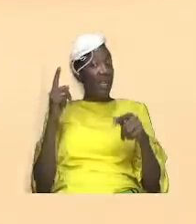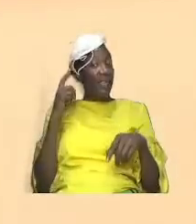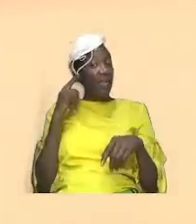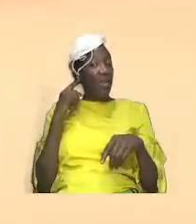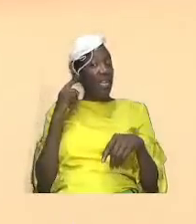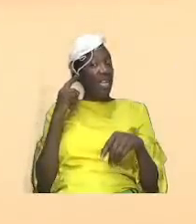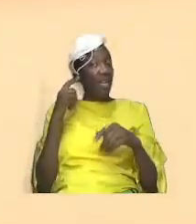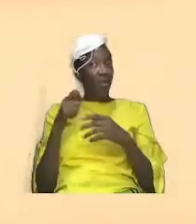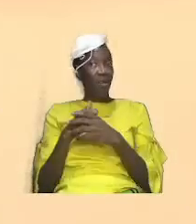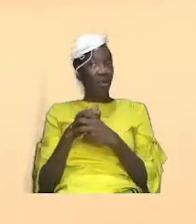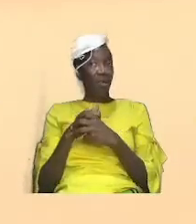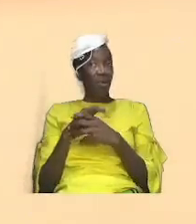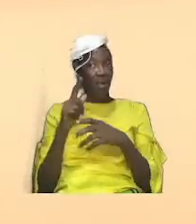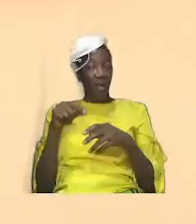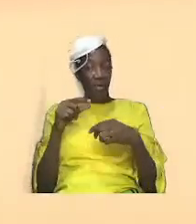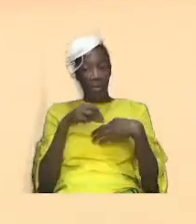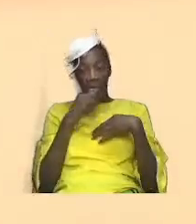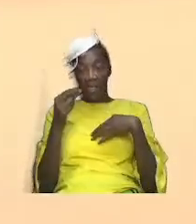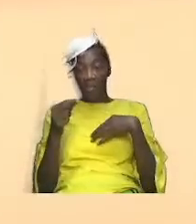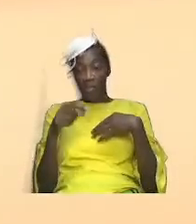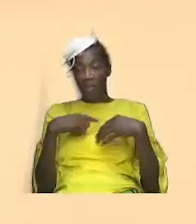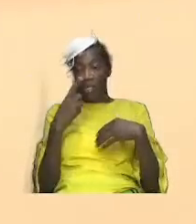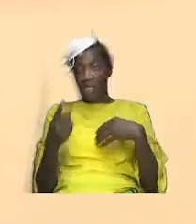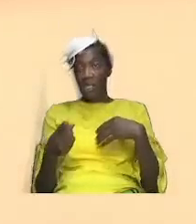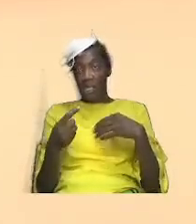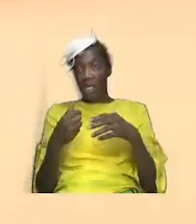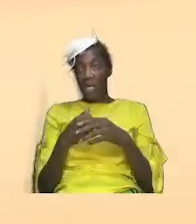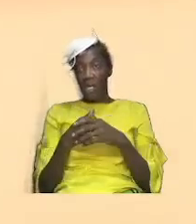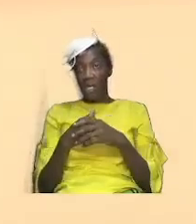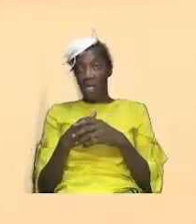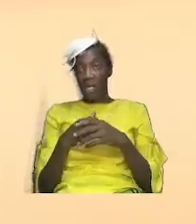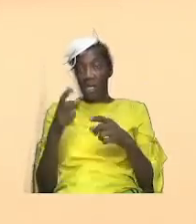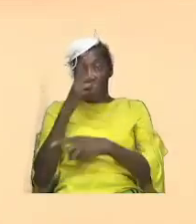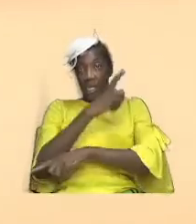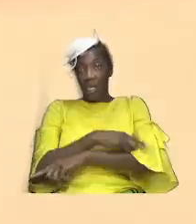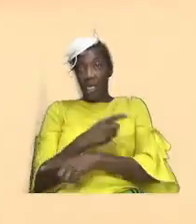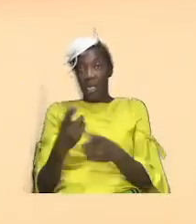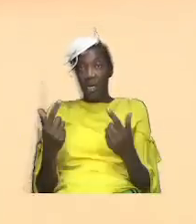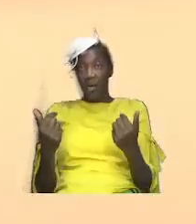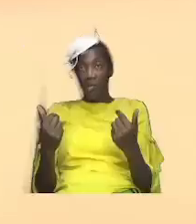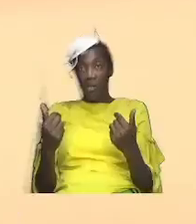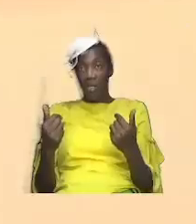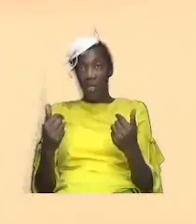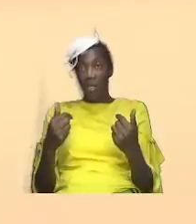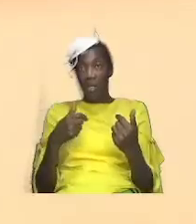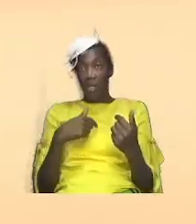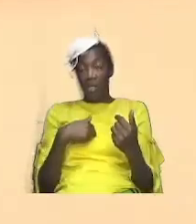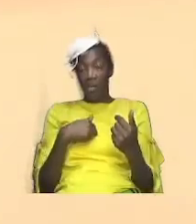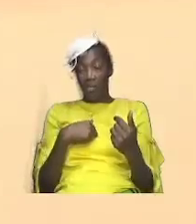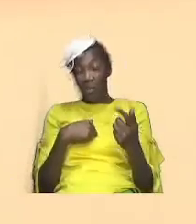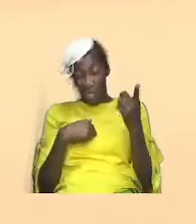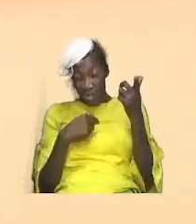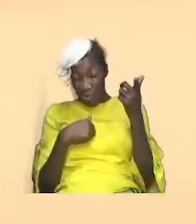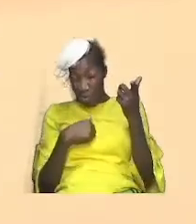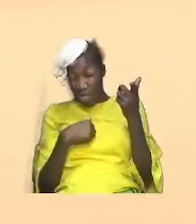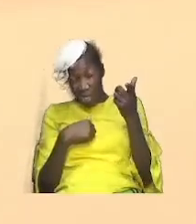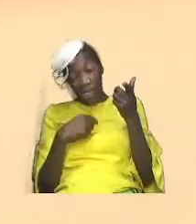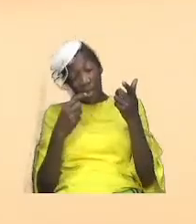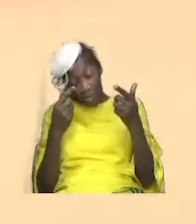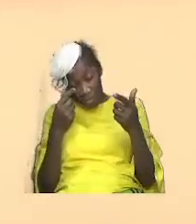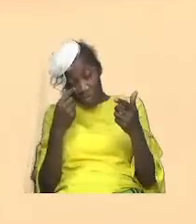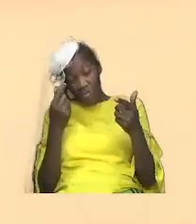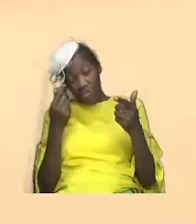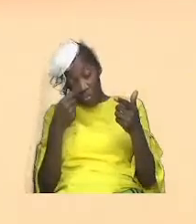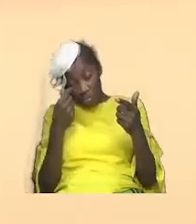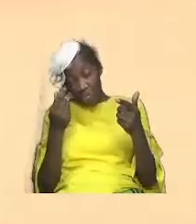hear what the Spirit is saying. Because the day is coming. I am already introspecting, as I said earlier. I